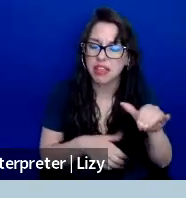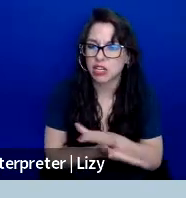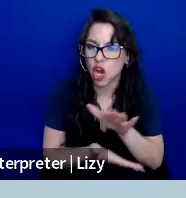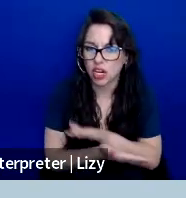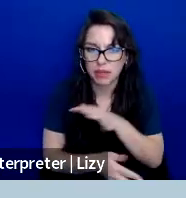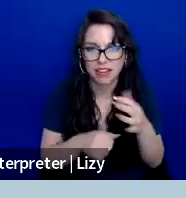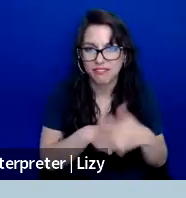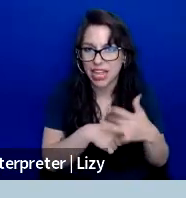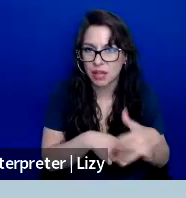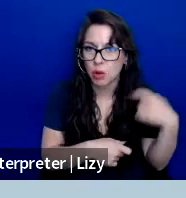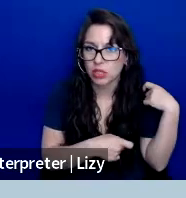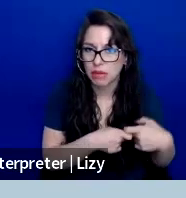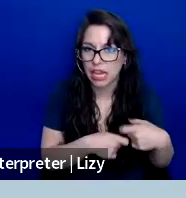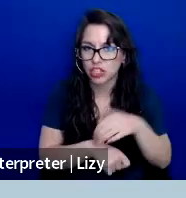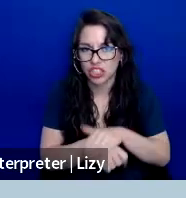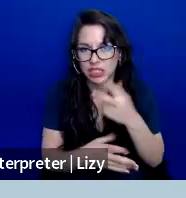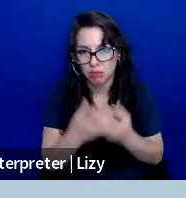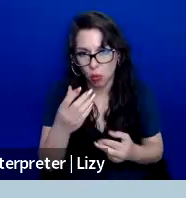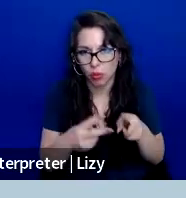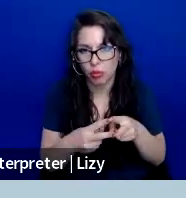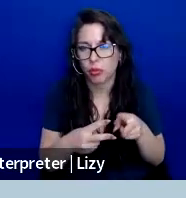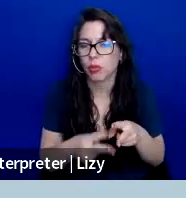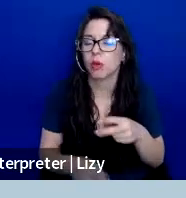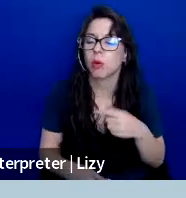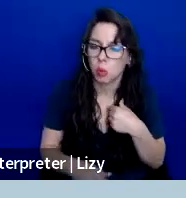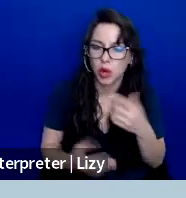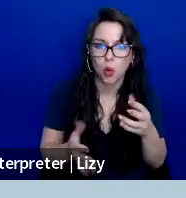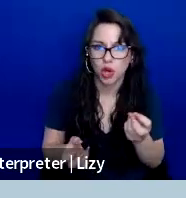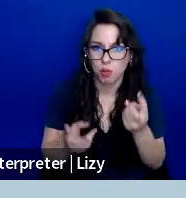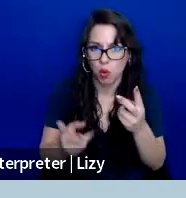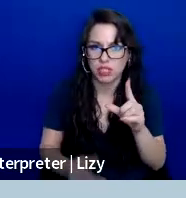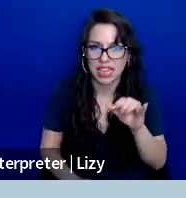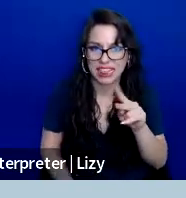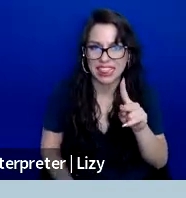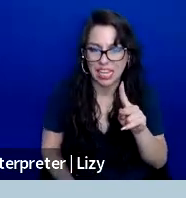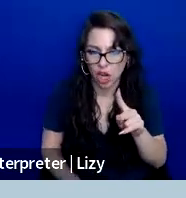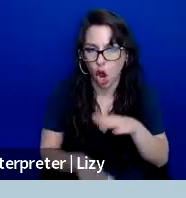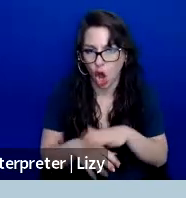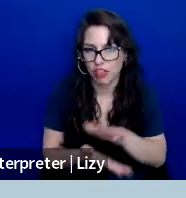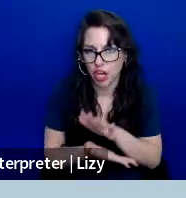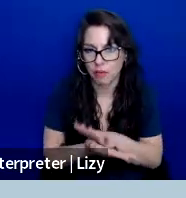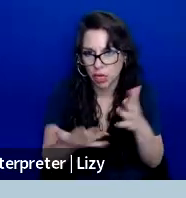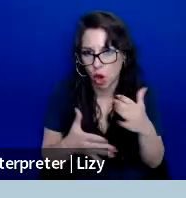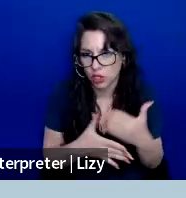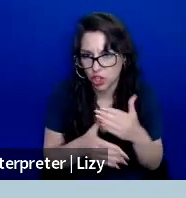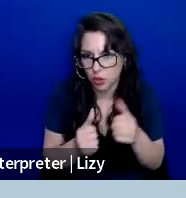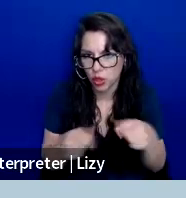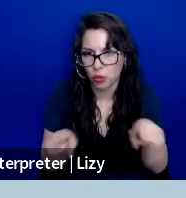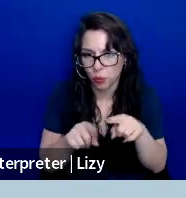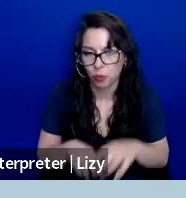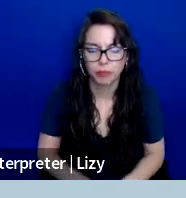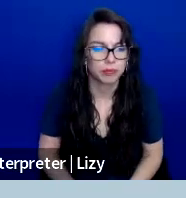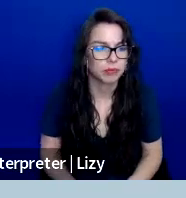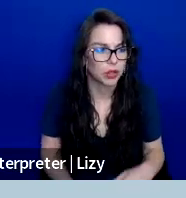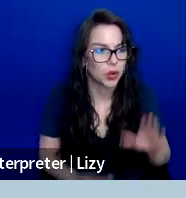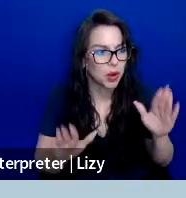Spanish. And we do have that link on the document that we share. Great. And I think Leah